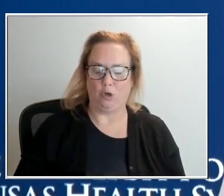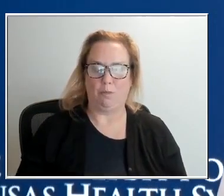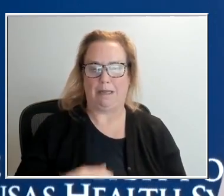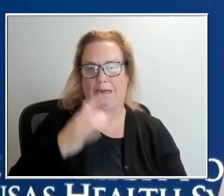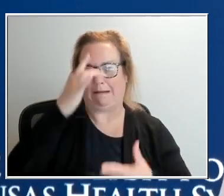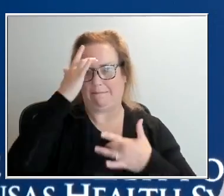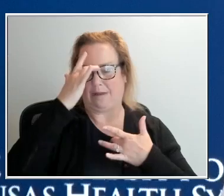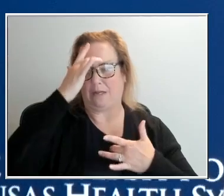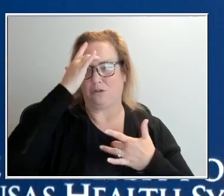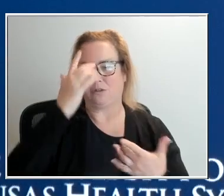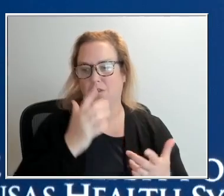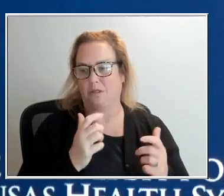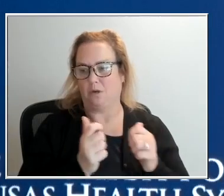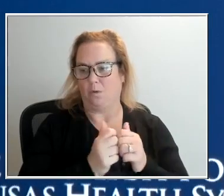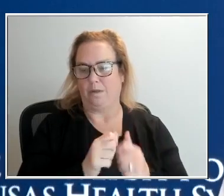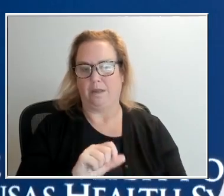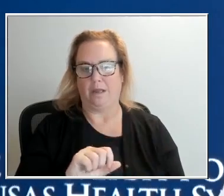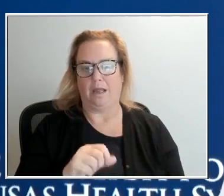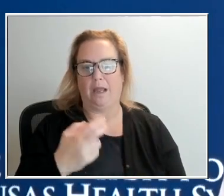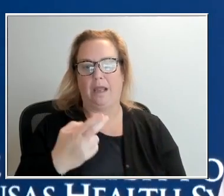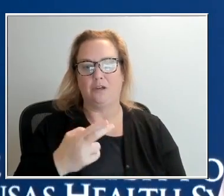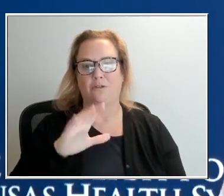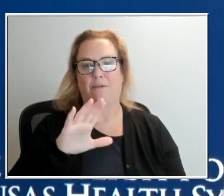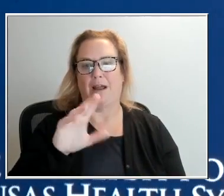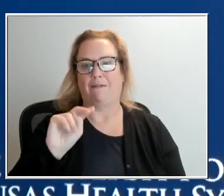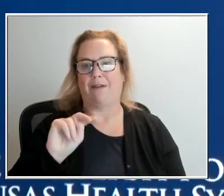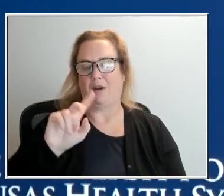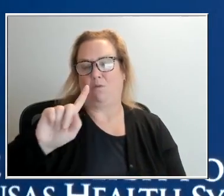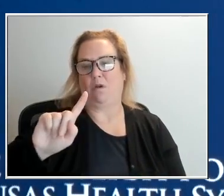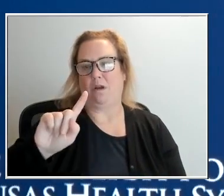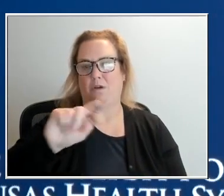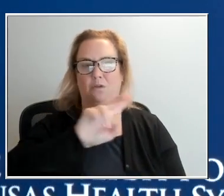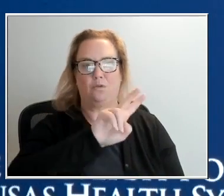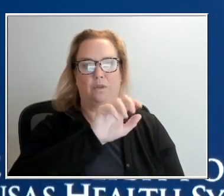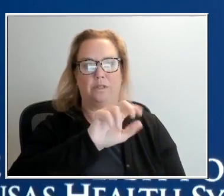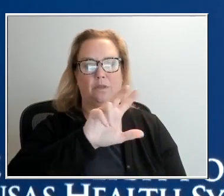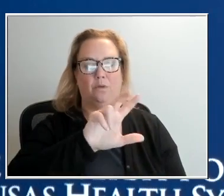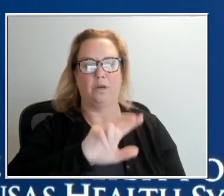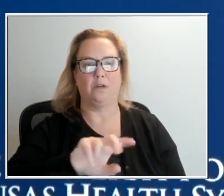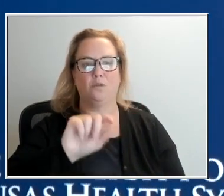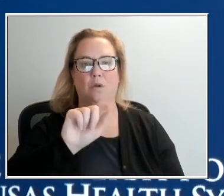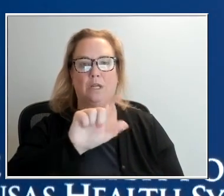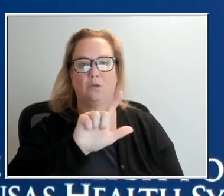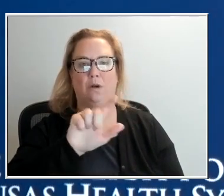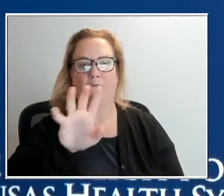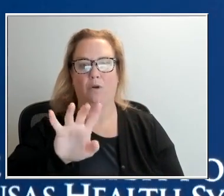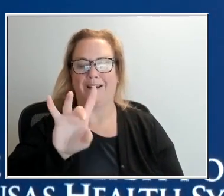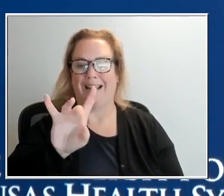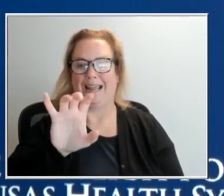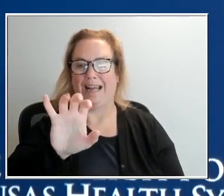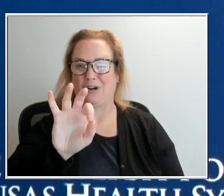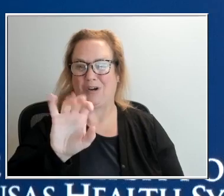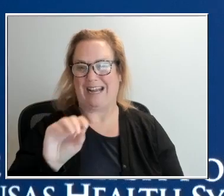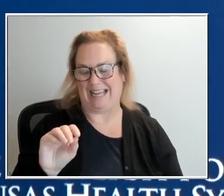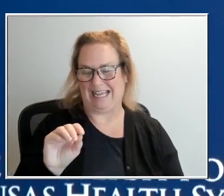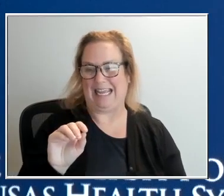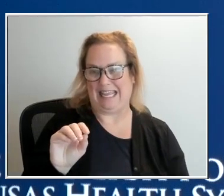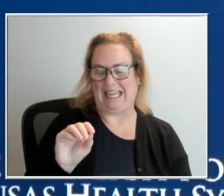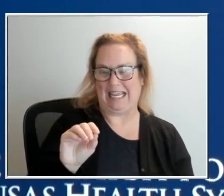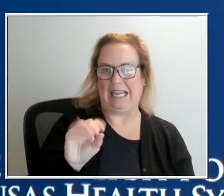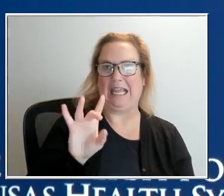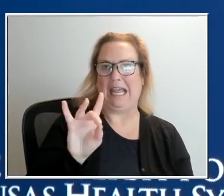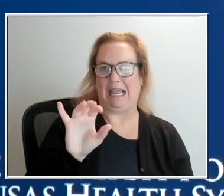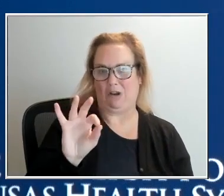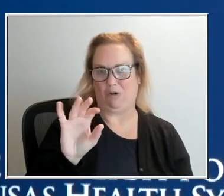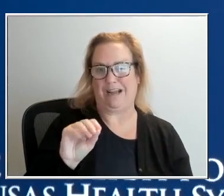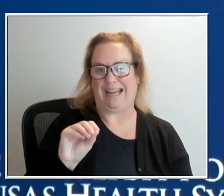with H5N1. From 2003 to 2024, there have been 890 human